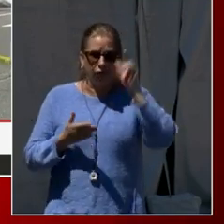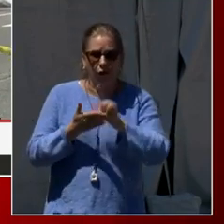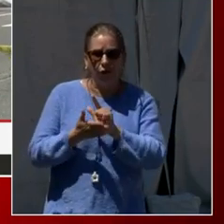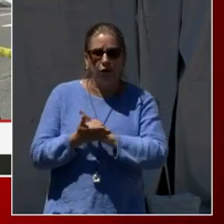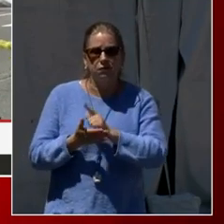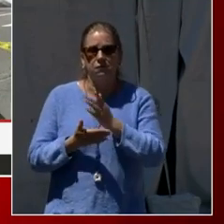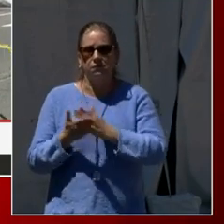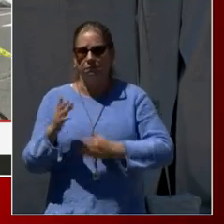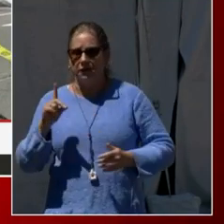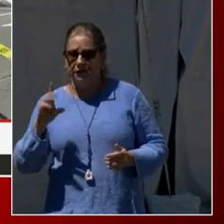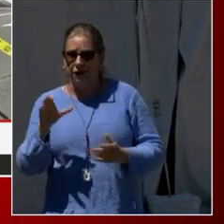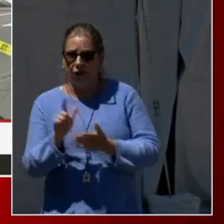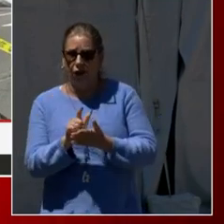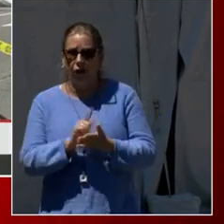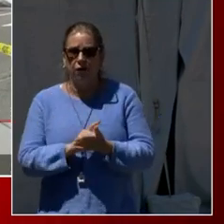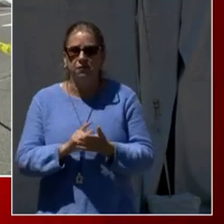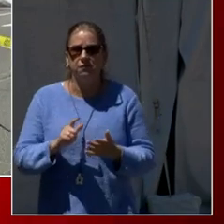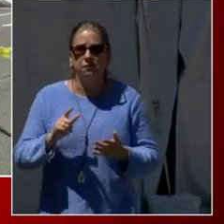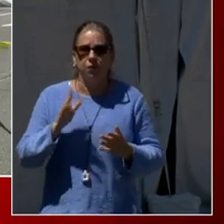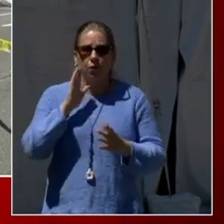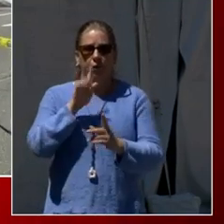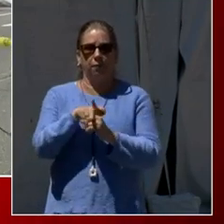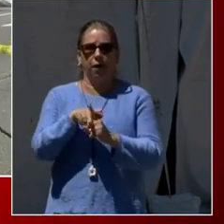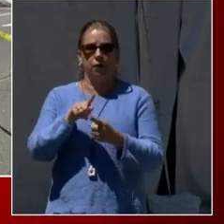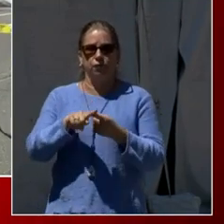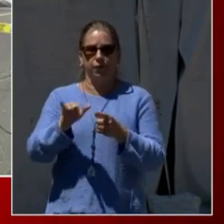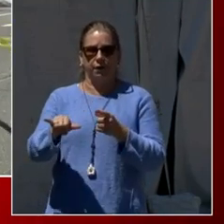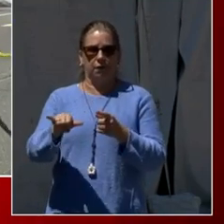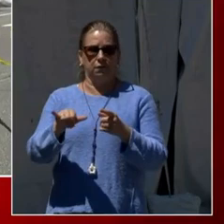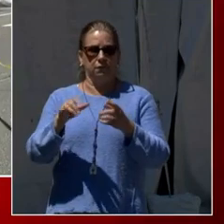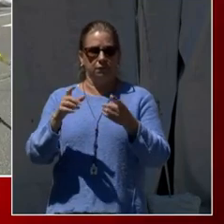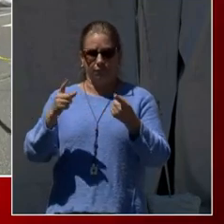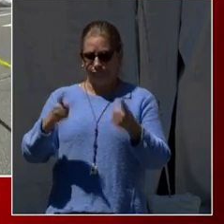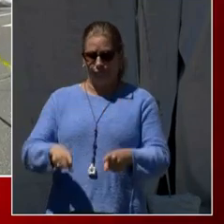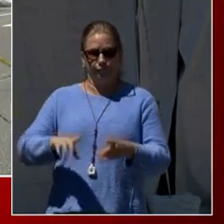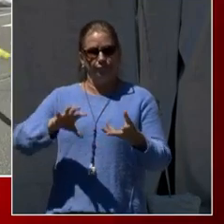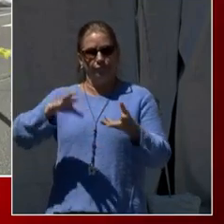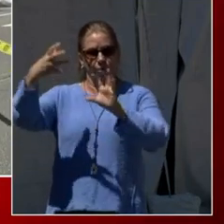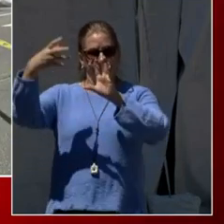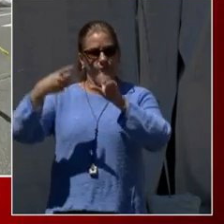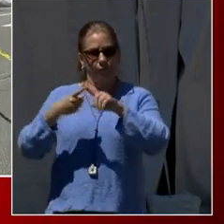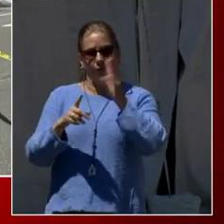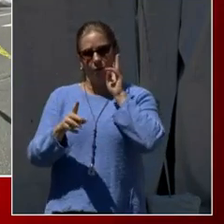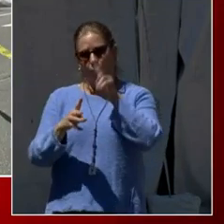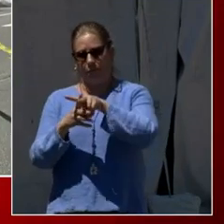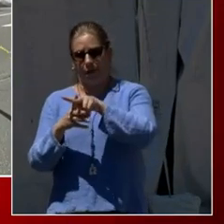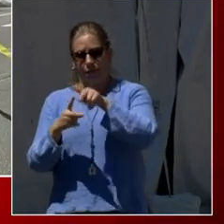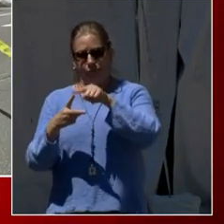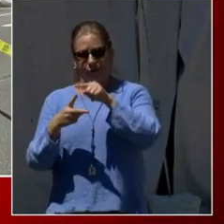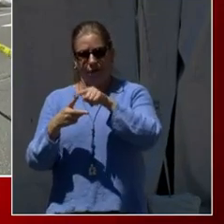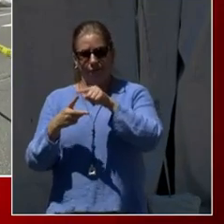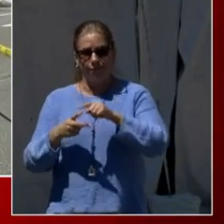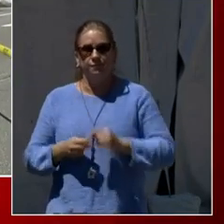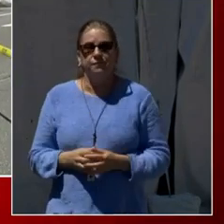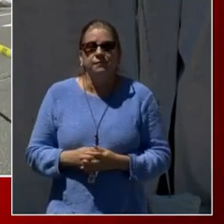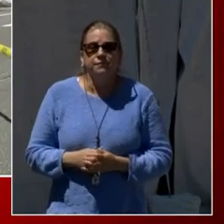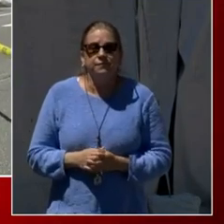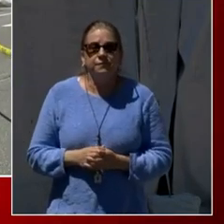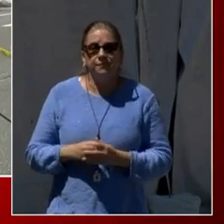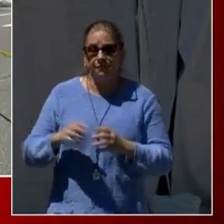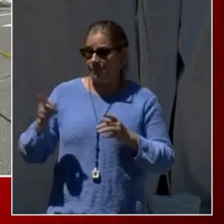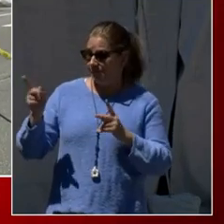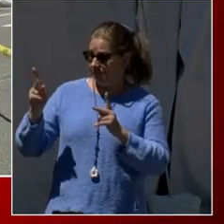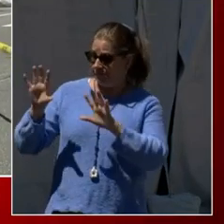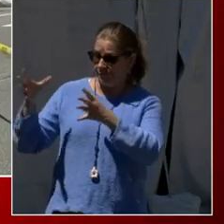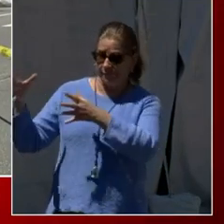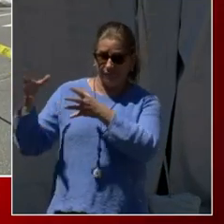can address an organized continuing criminal enterprise to come in here and to destroy our property. And so that would be one thing that we'll be